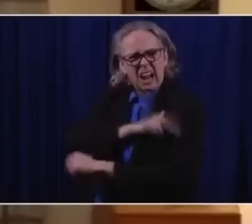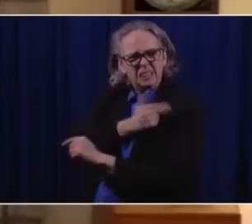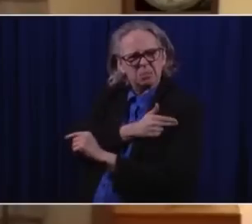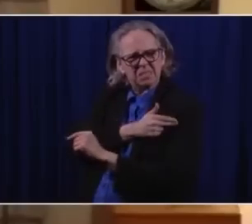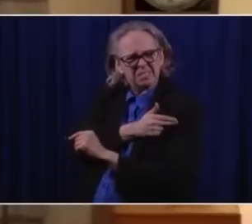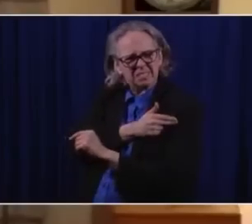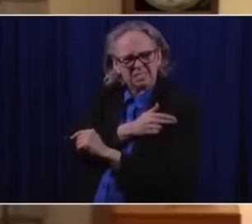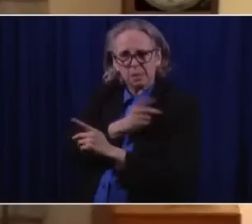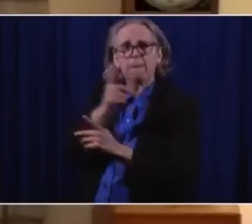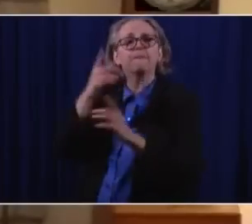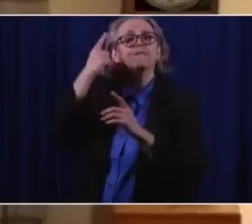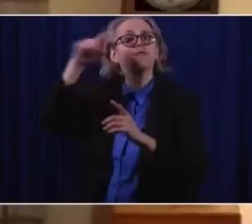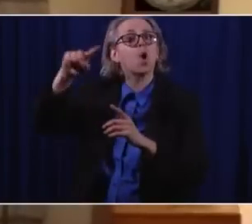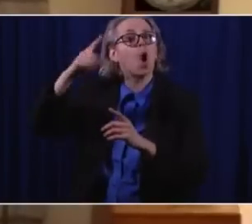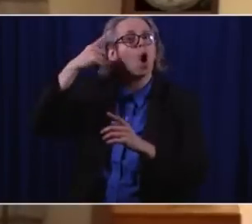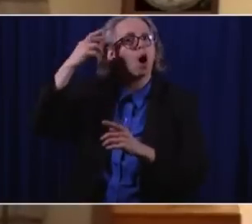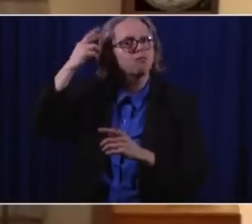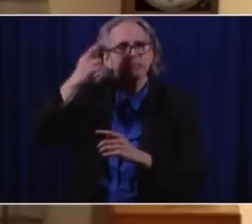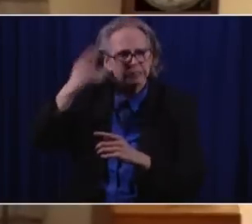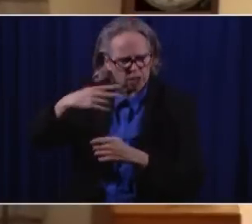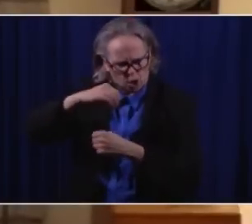in hospitals.